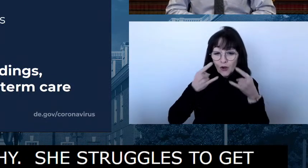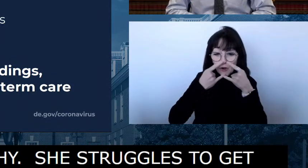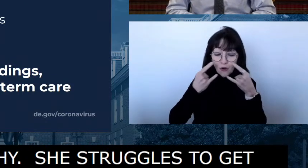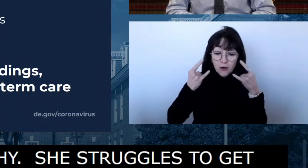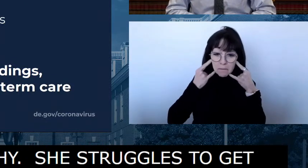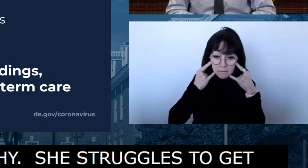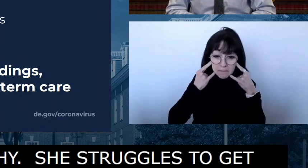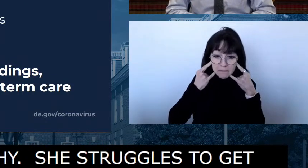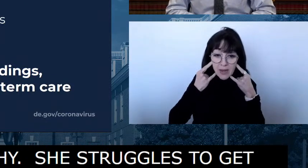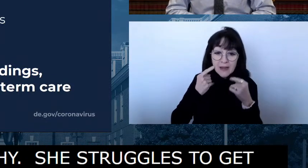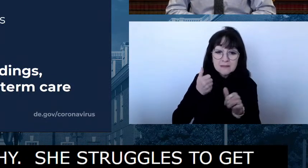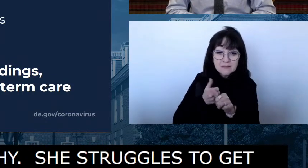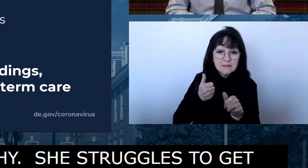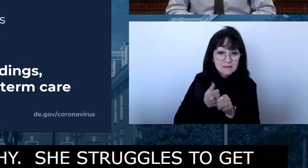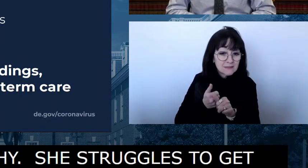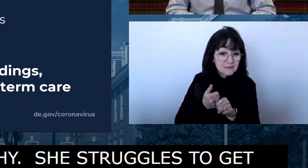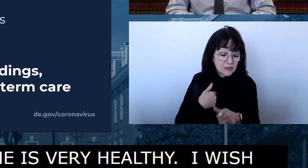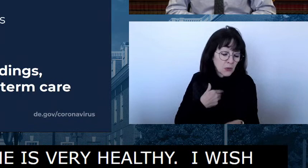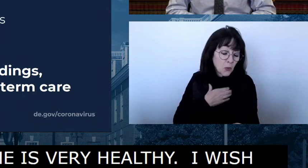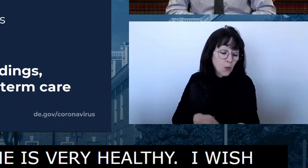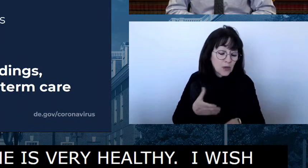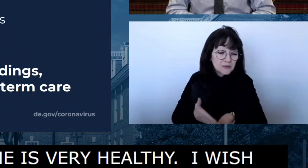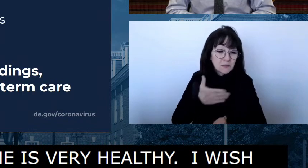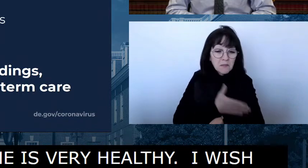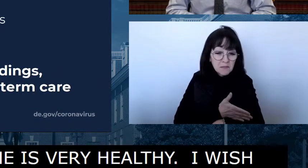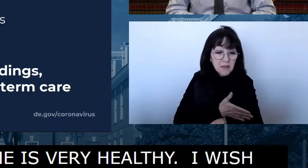it is what it is. So